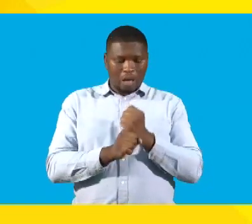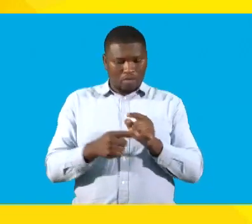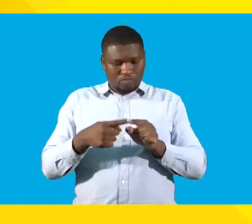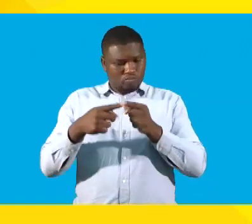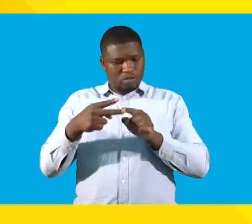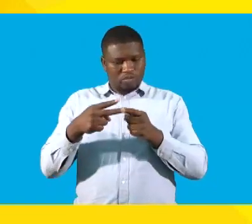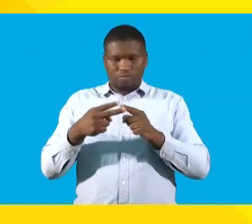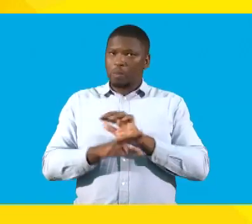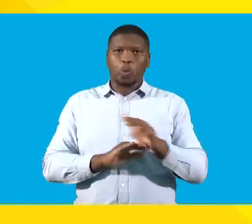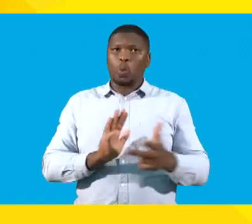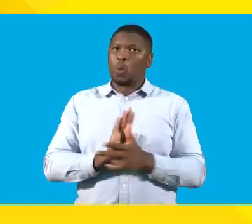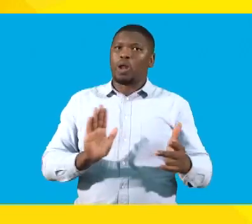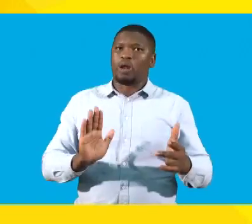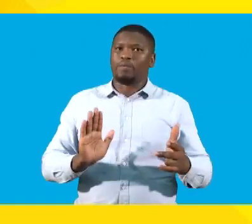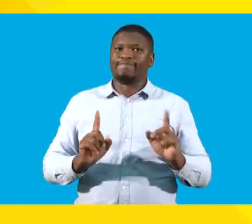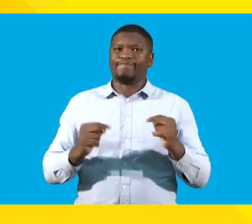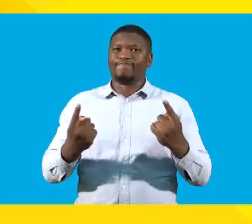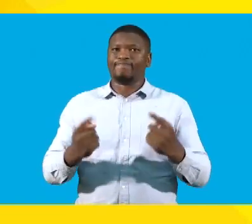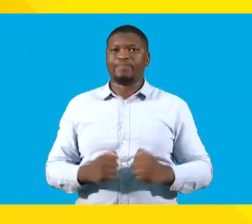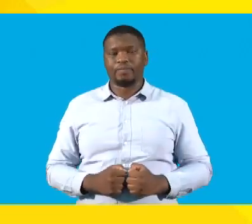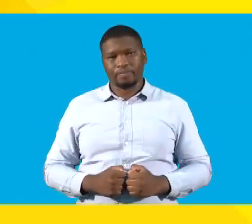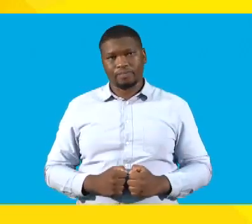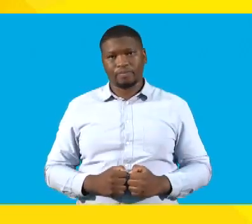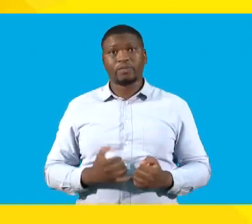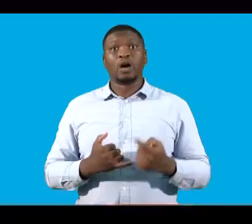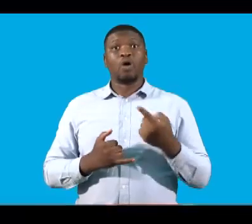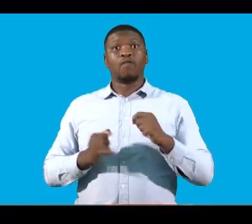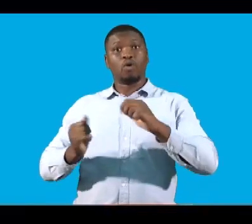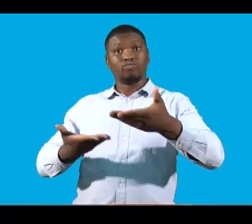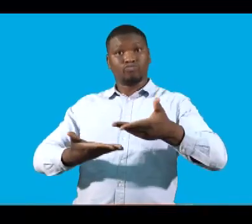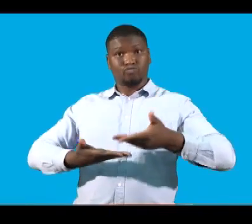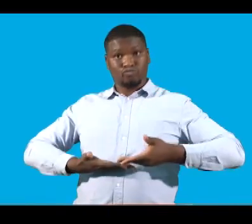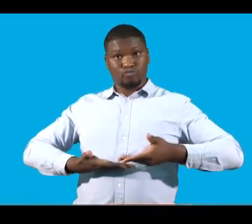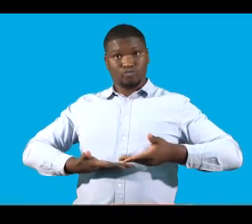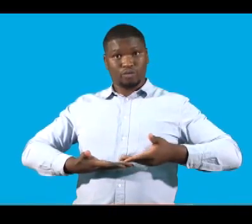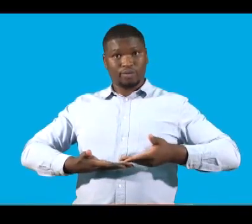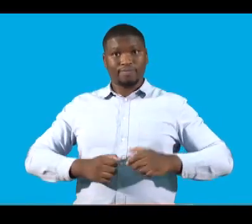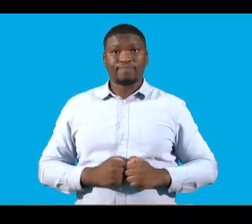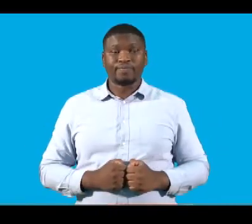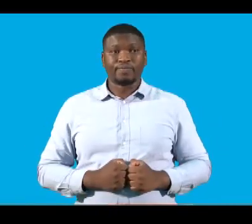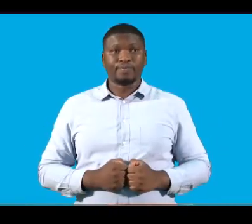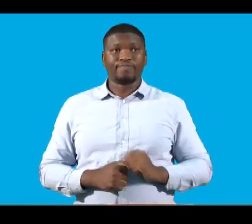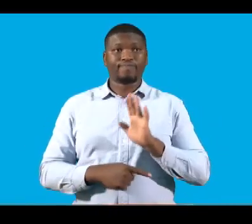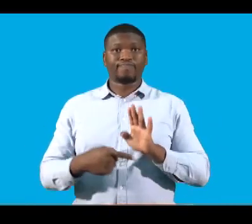not write a bulleted essay. So, for the introduction paragraph,